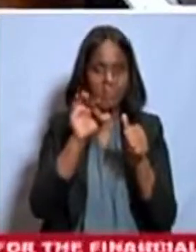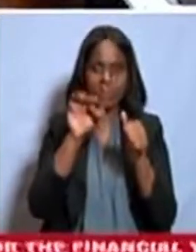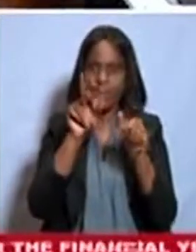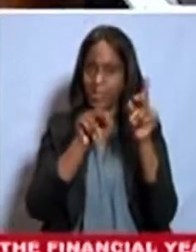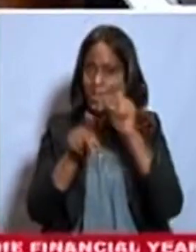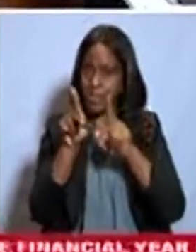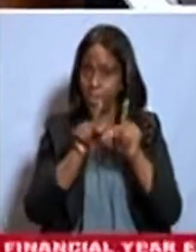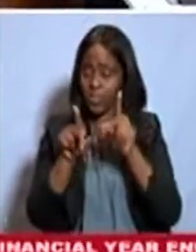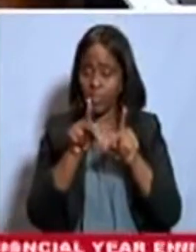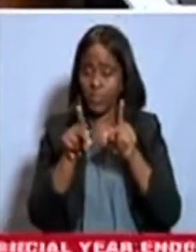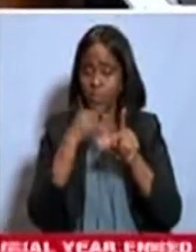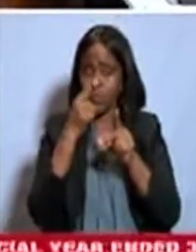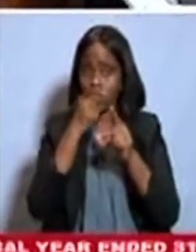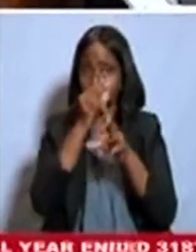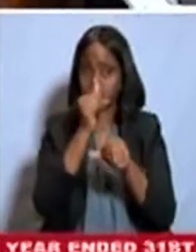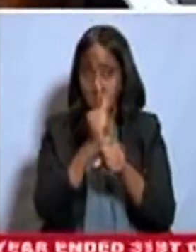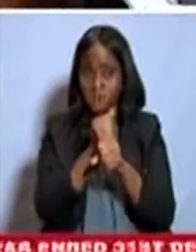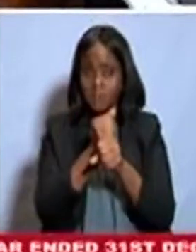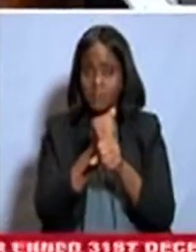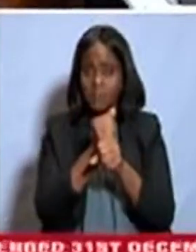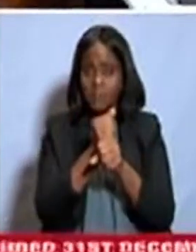beneficiaries that